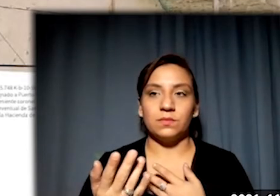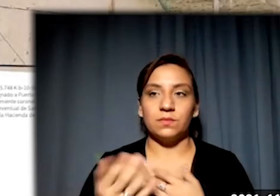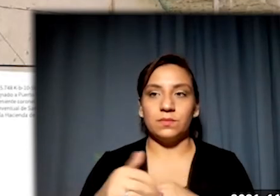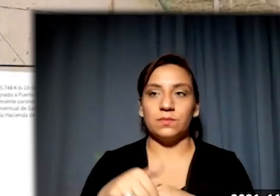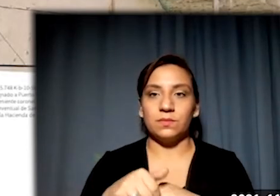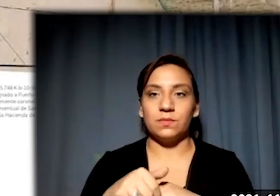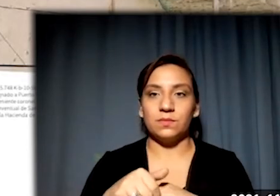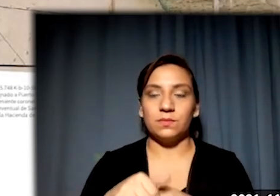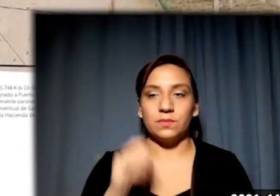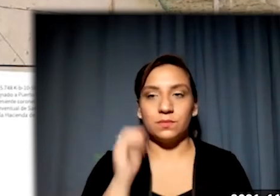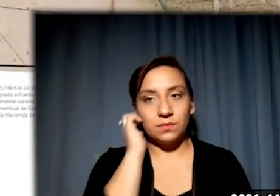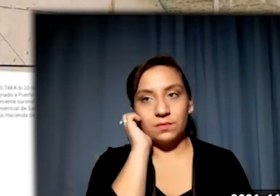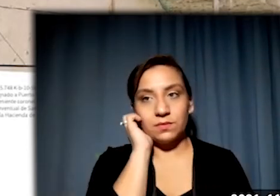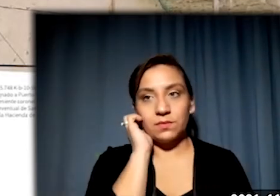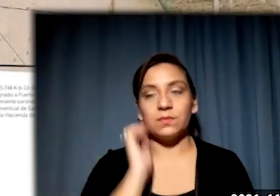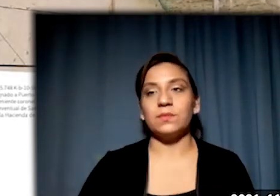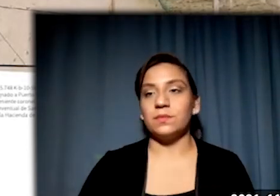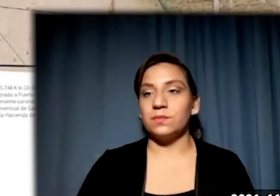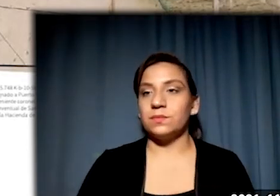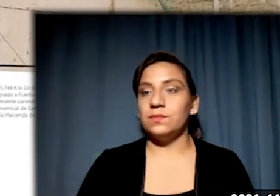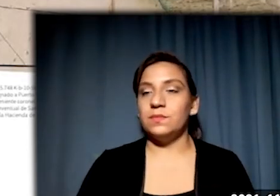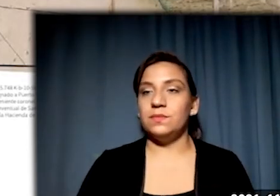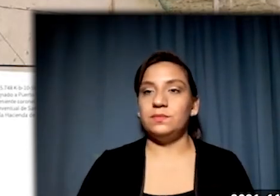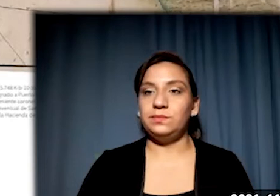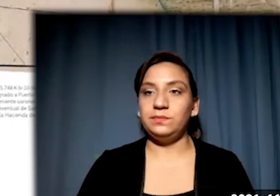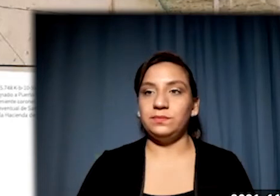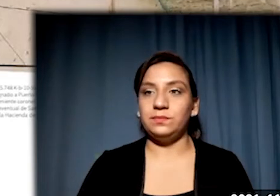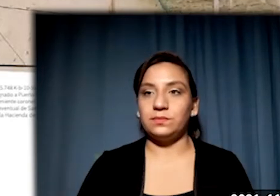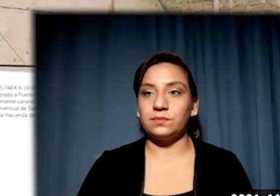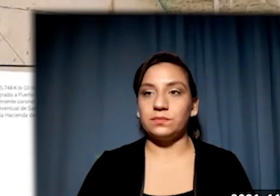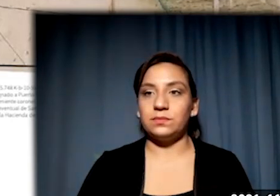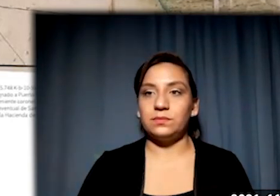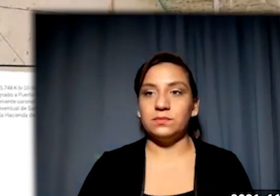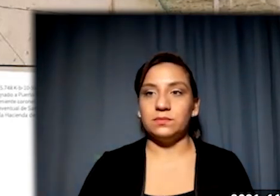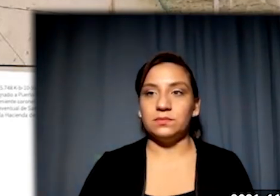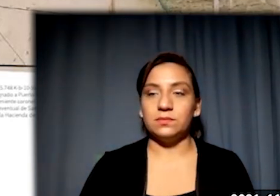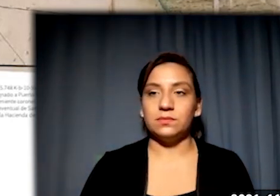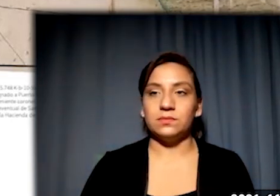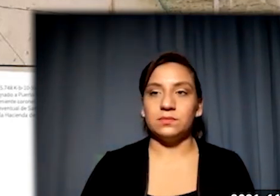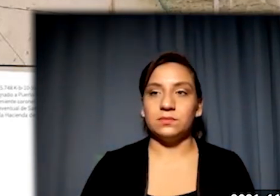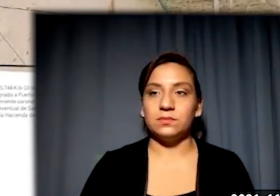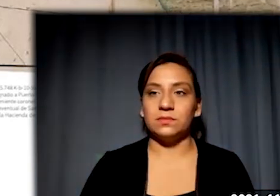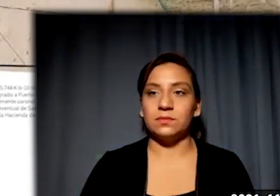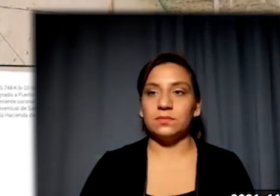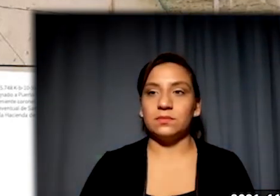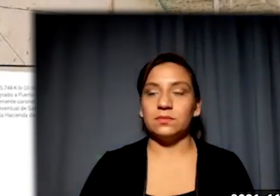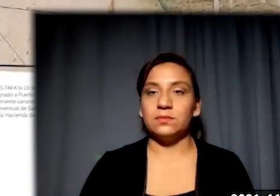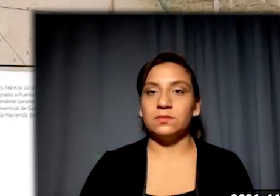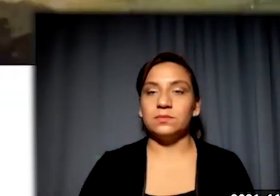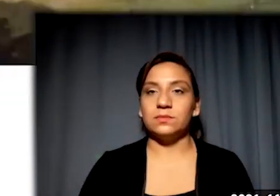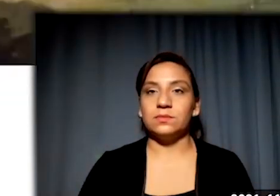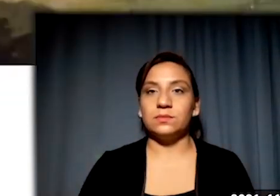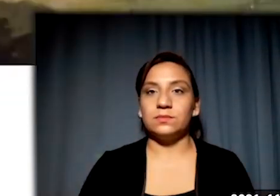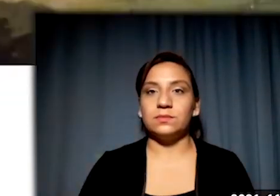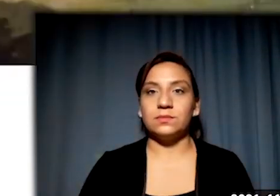by Alejandro Riley, Tomás Odali, and Francisco Mestre. In Barbanera's own